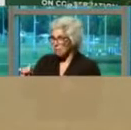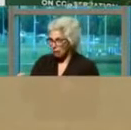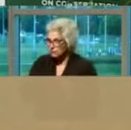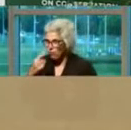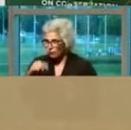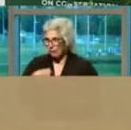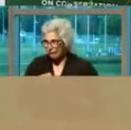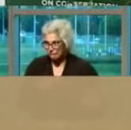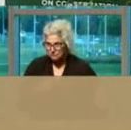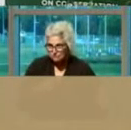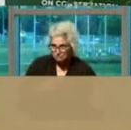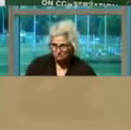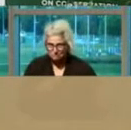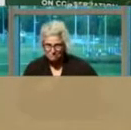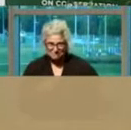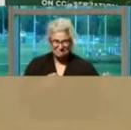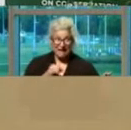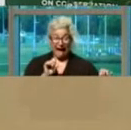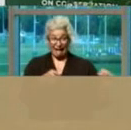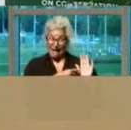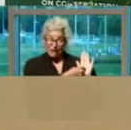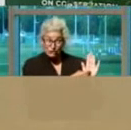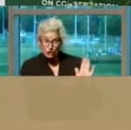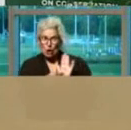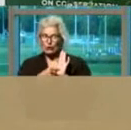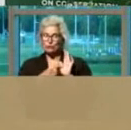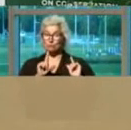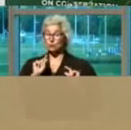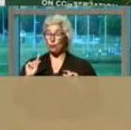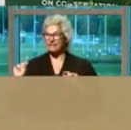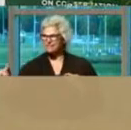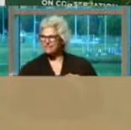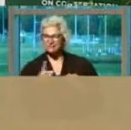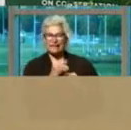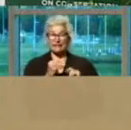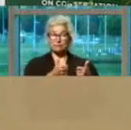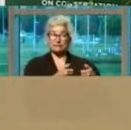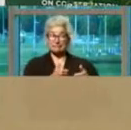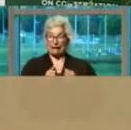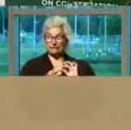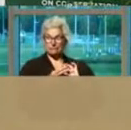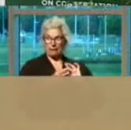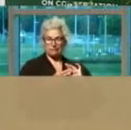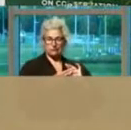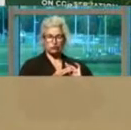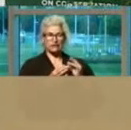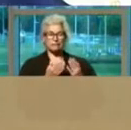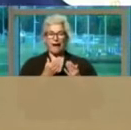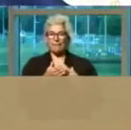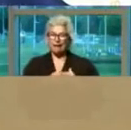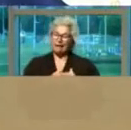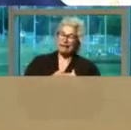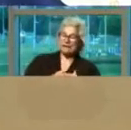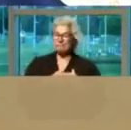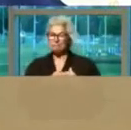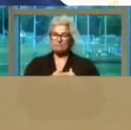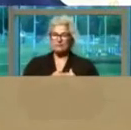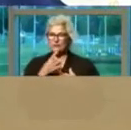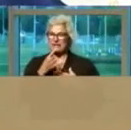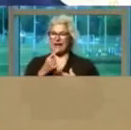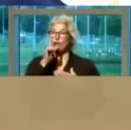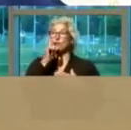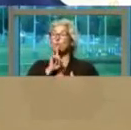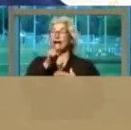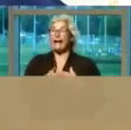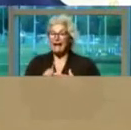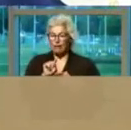me. I can show you some tweets and some text messages that would see the real